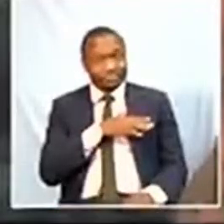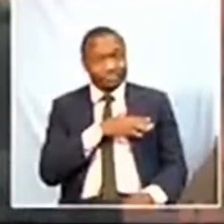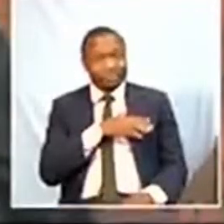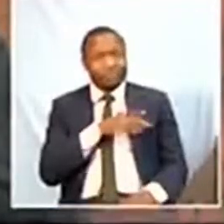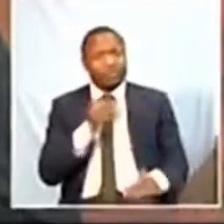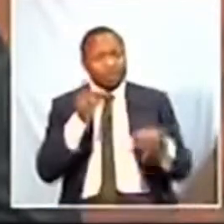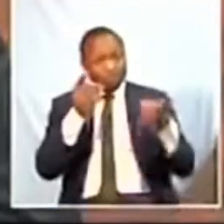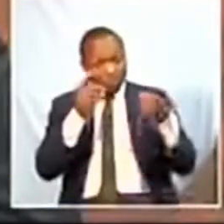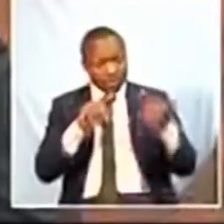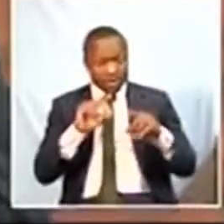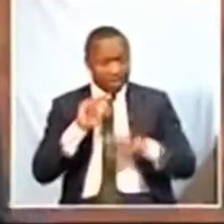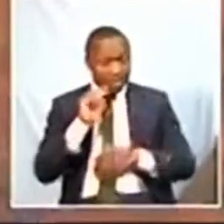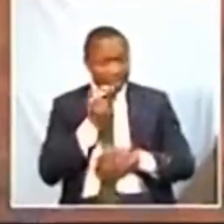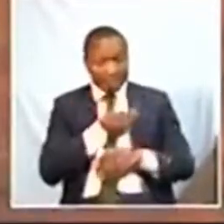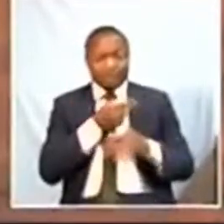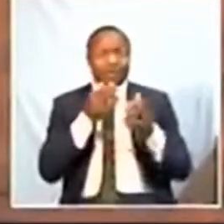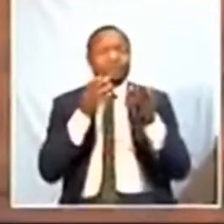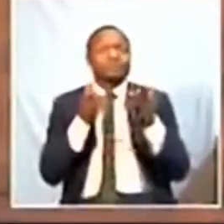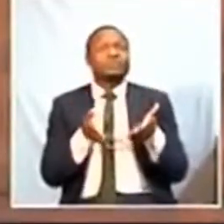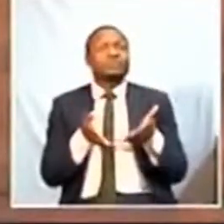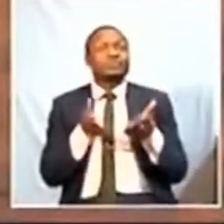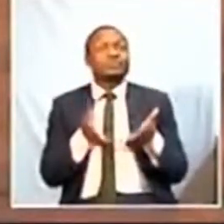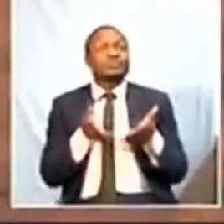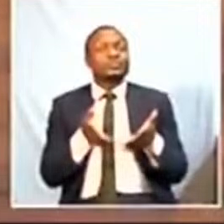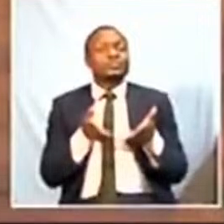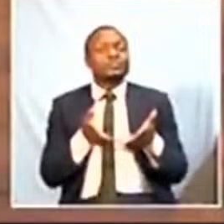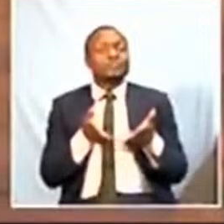When we are here, we all